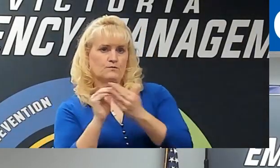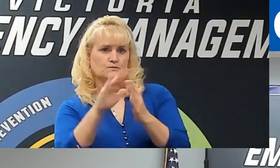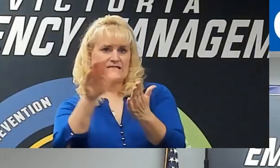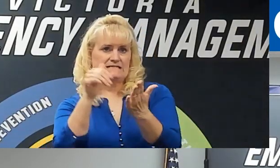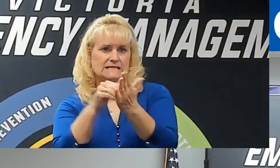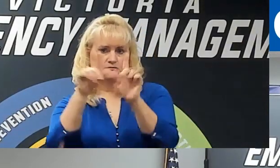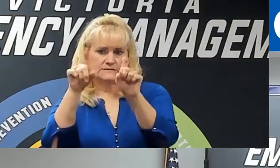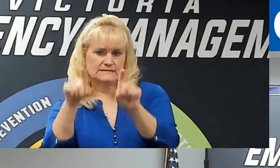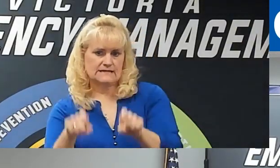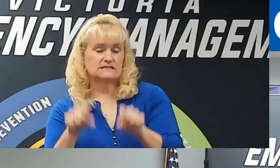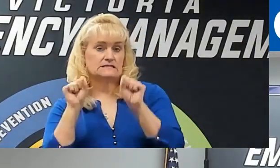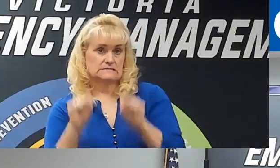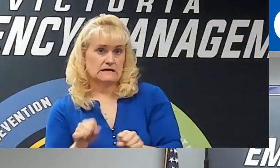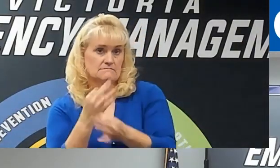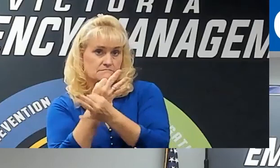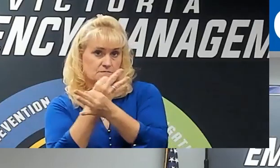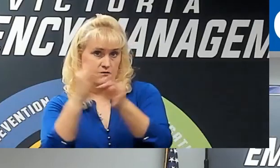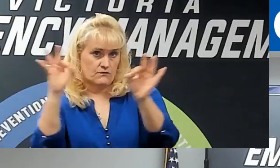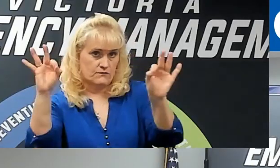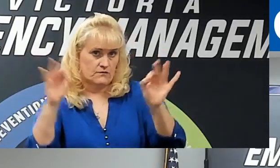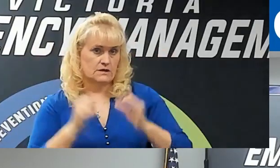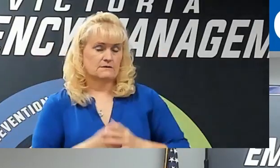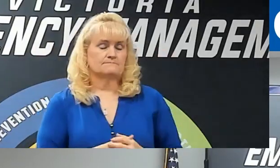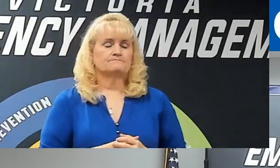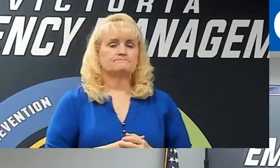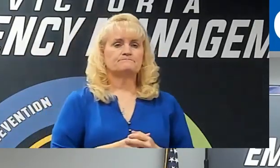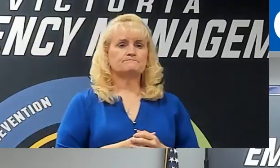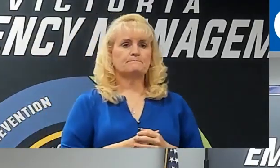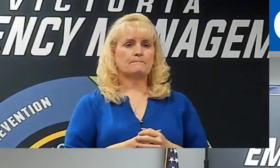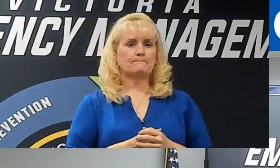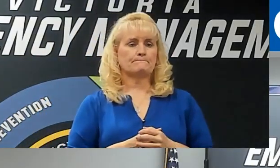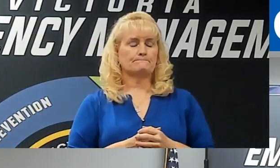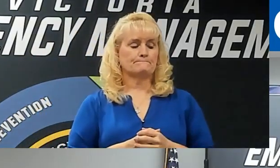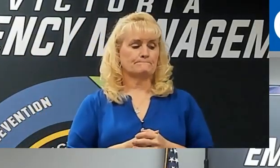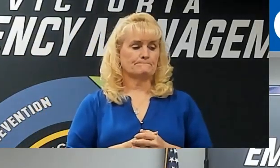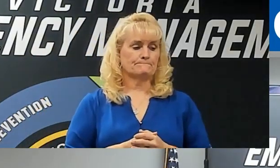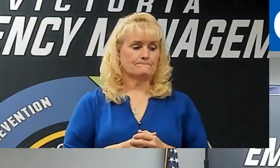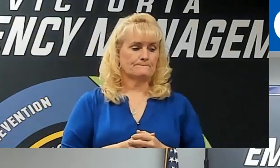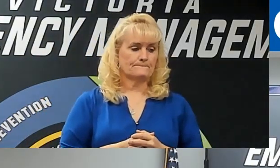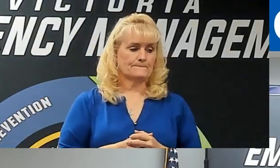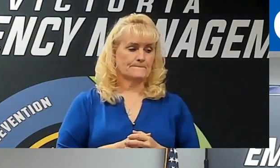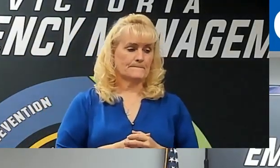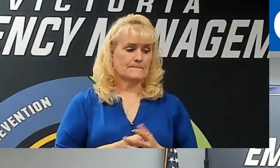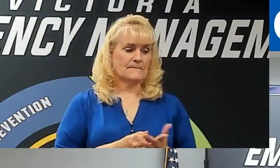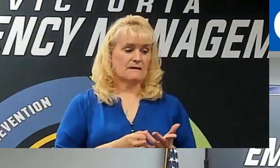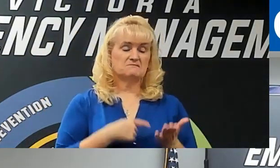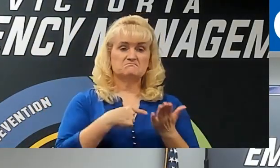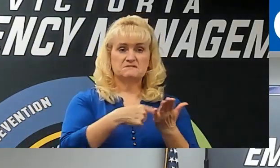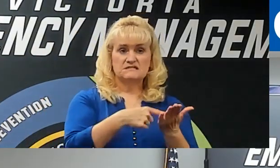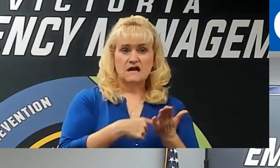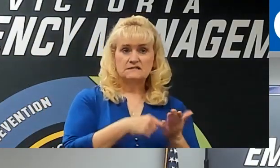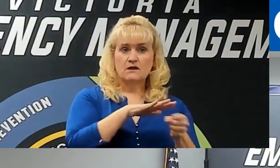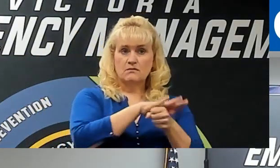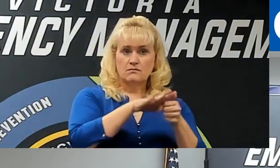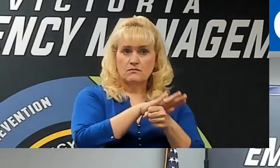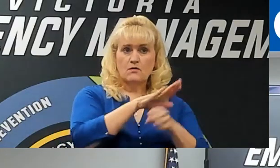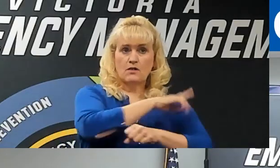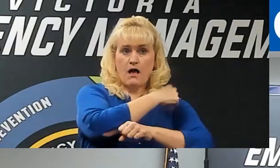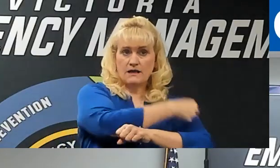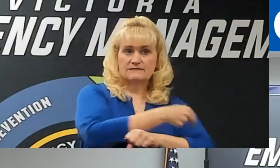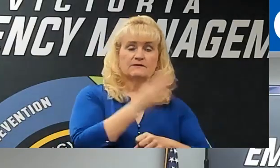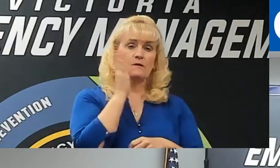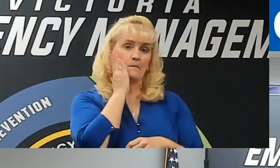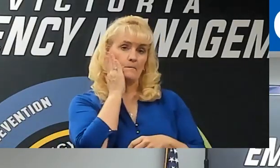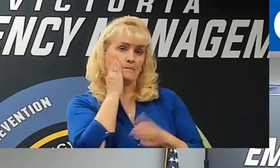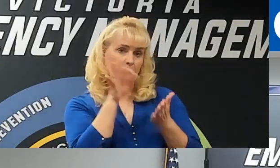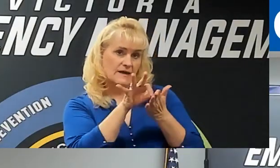done. Want to give you just some, Doc touched on some local hospital bed counts and